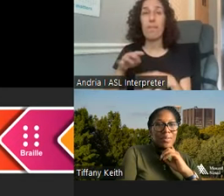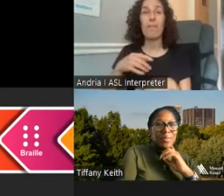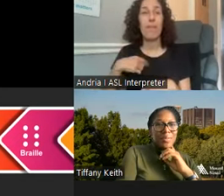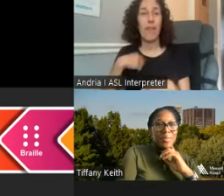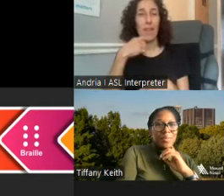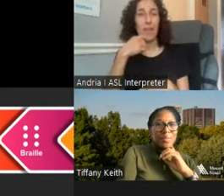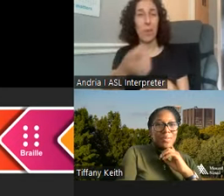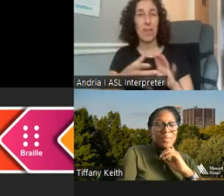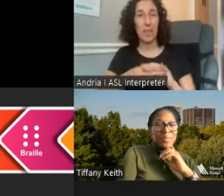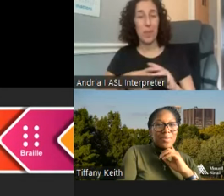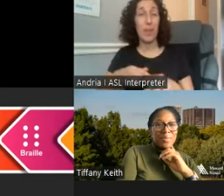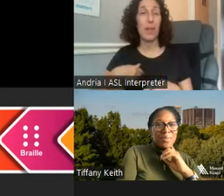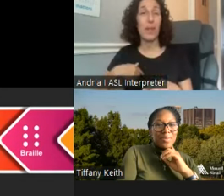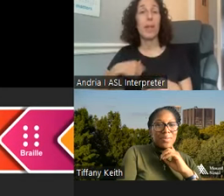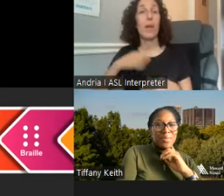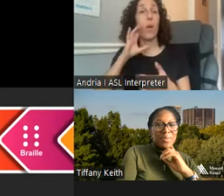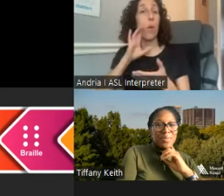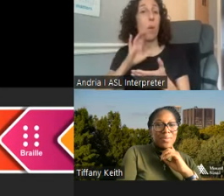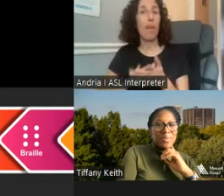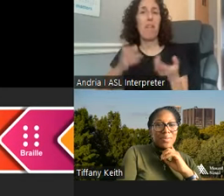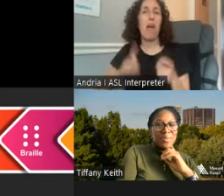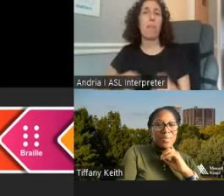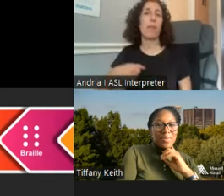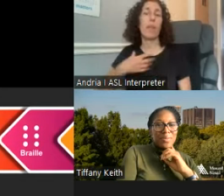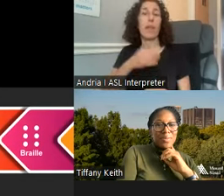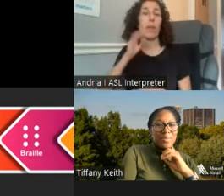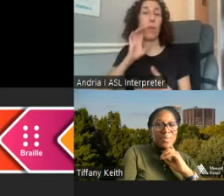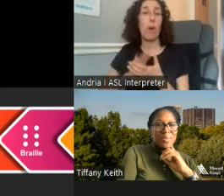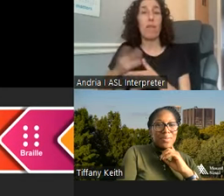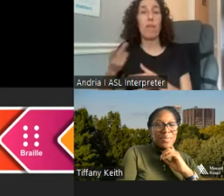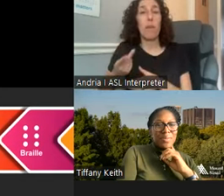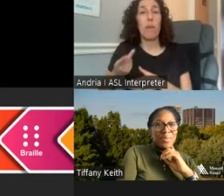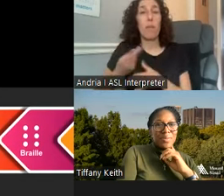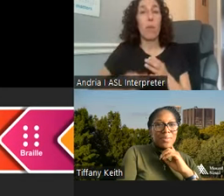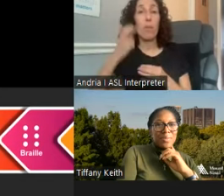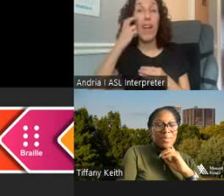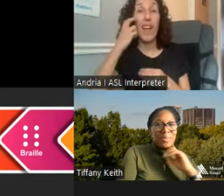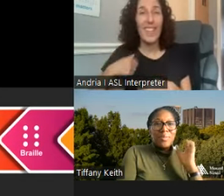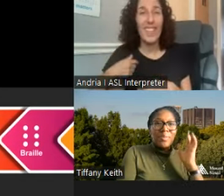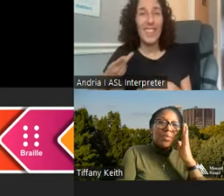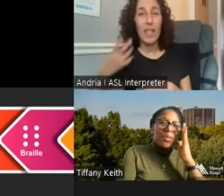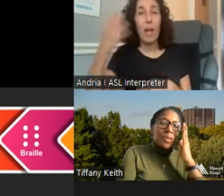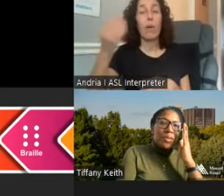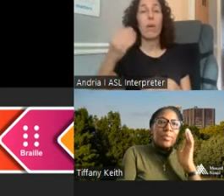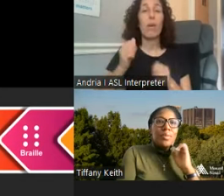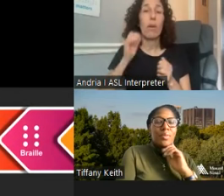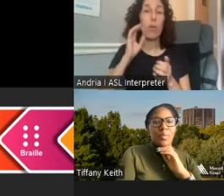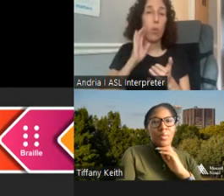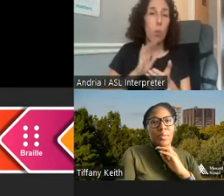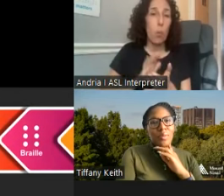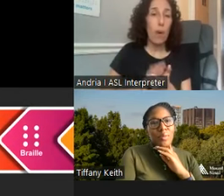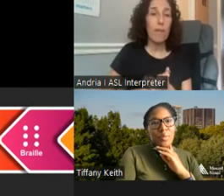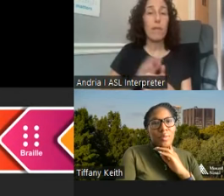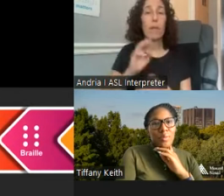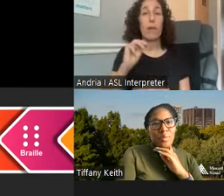My wife and I were in the mall. My wife is also blind. We're heading out and walking towards the escalator,